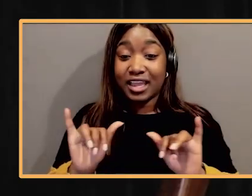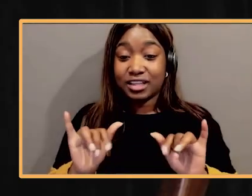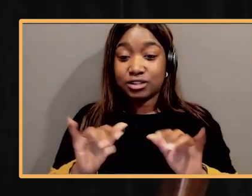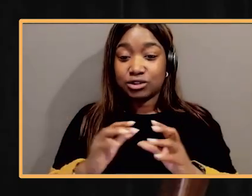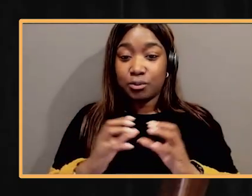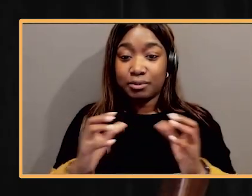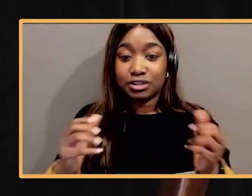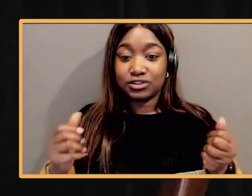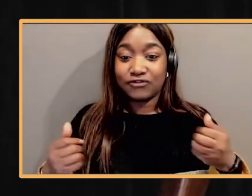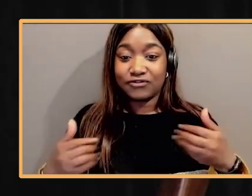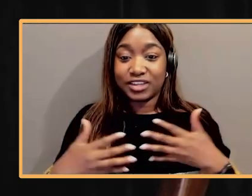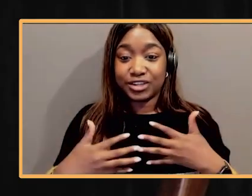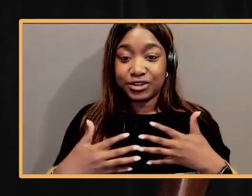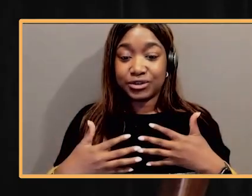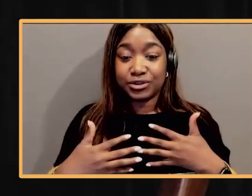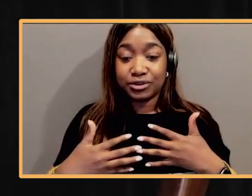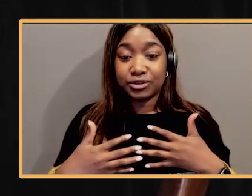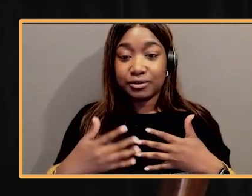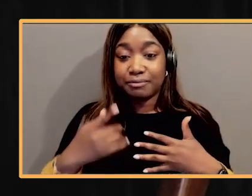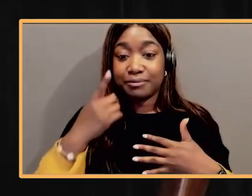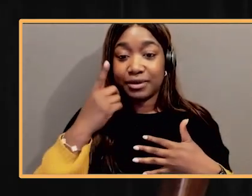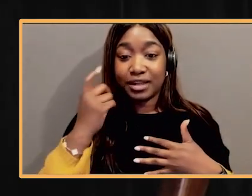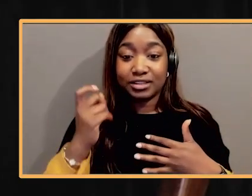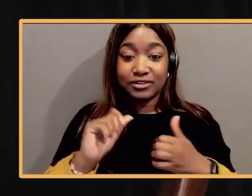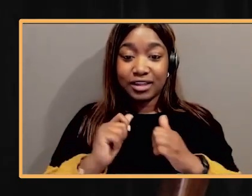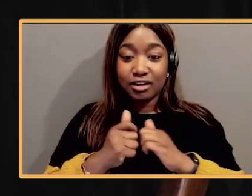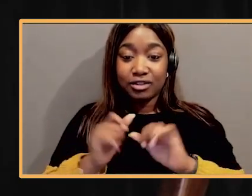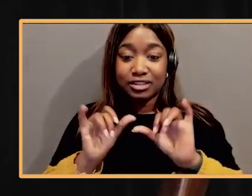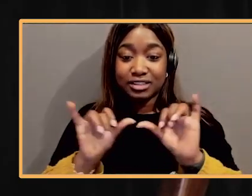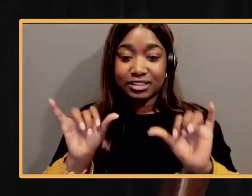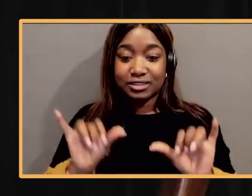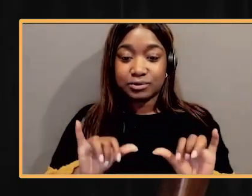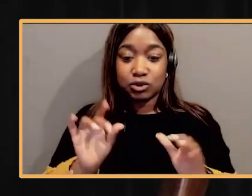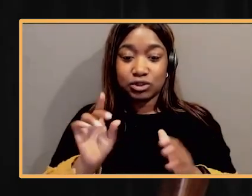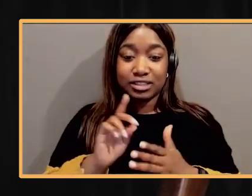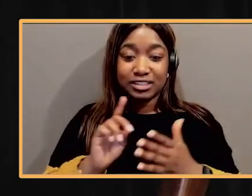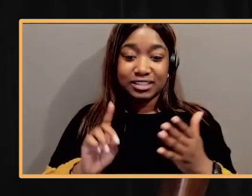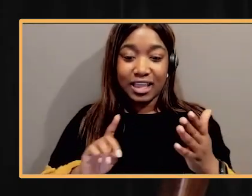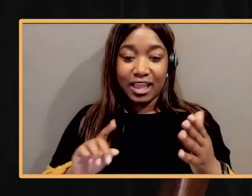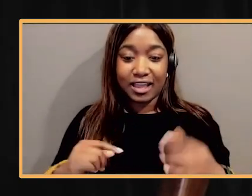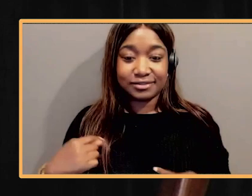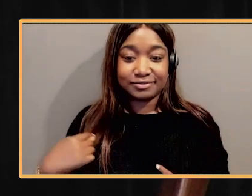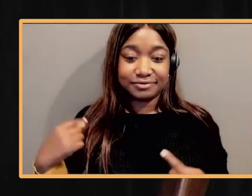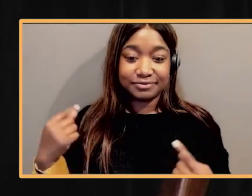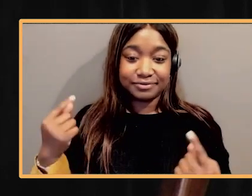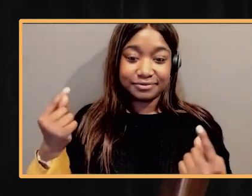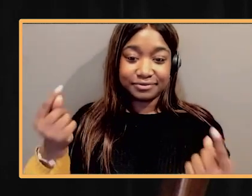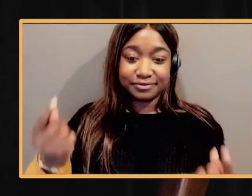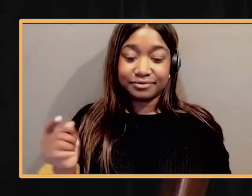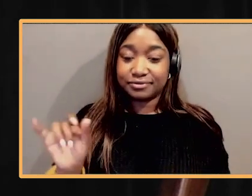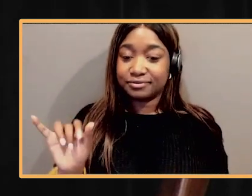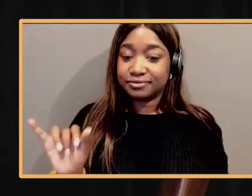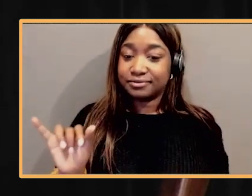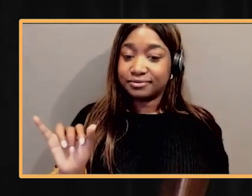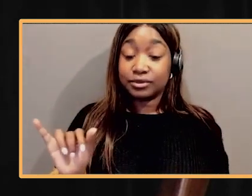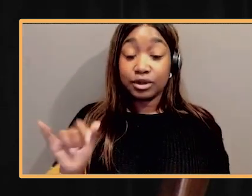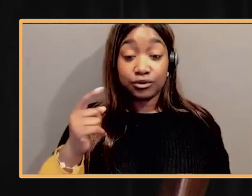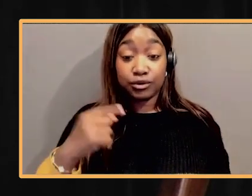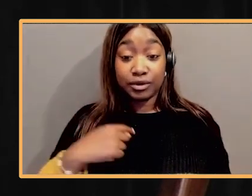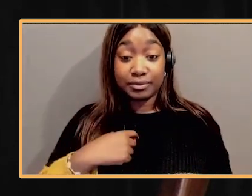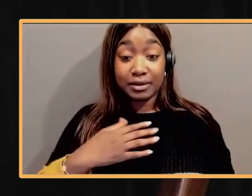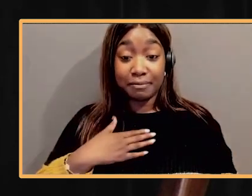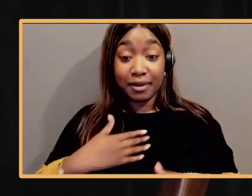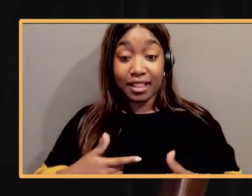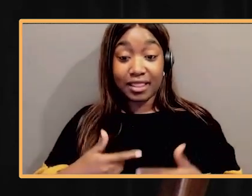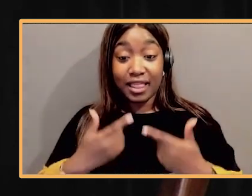fear because of the way systems were designed. So for me, in my lifetime, that would be